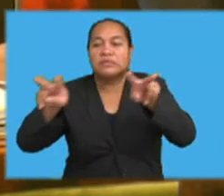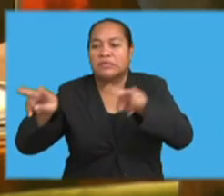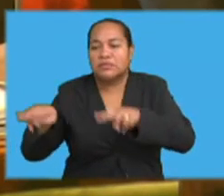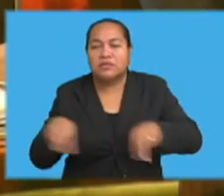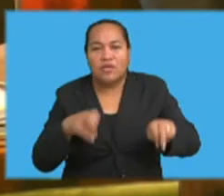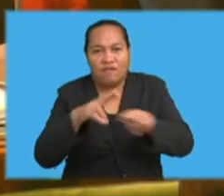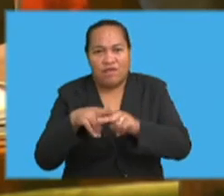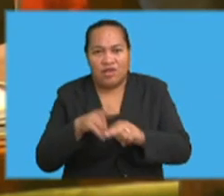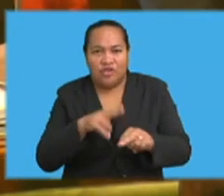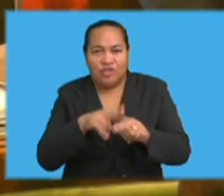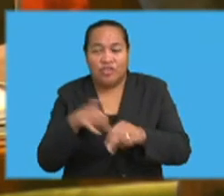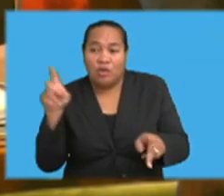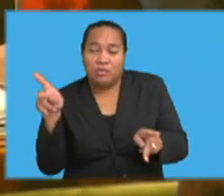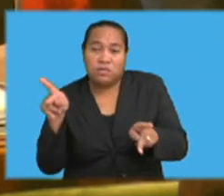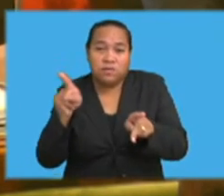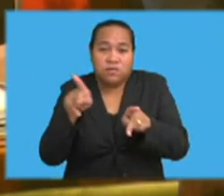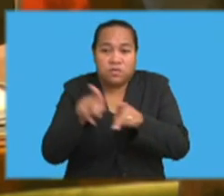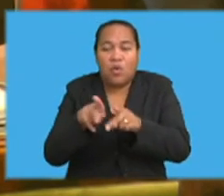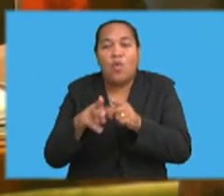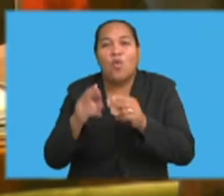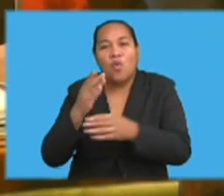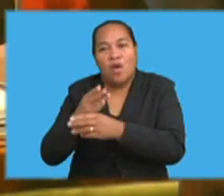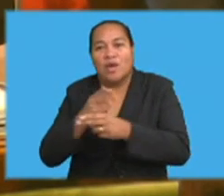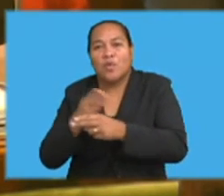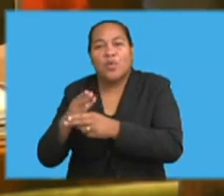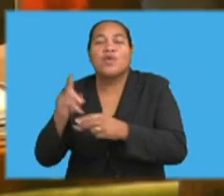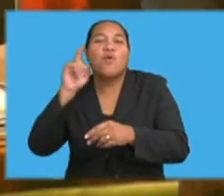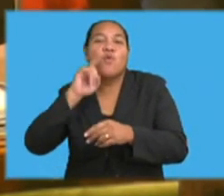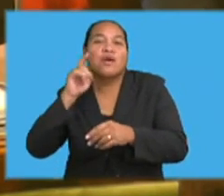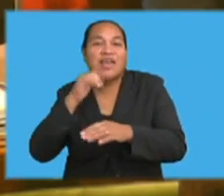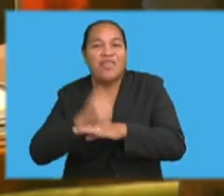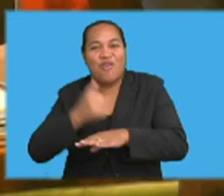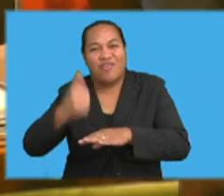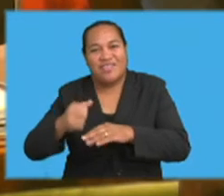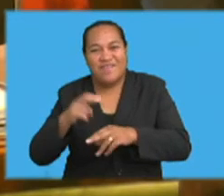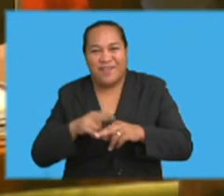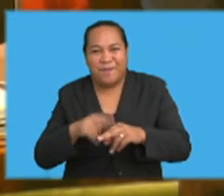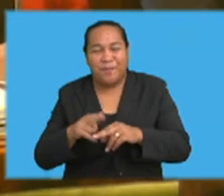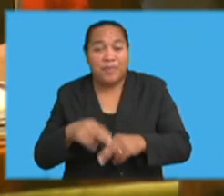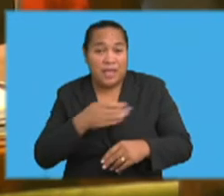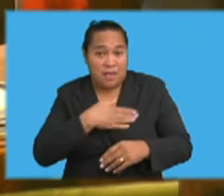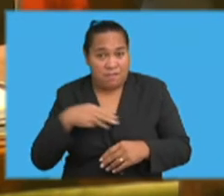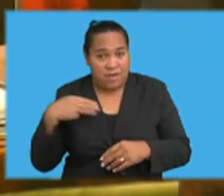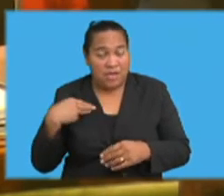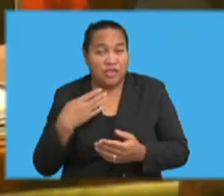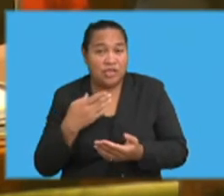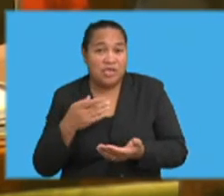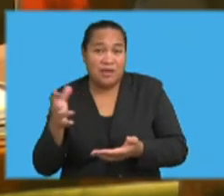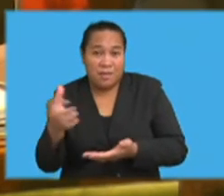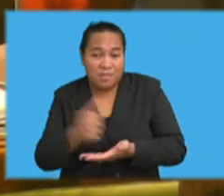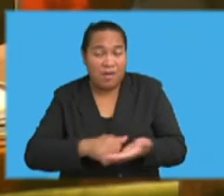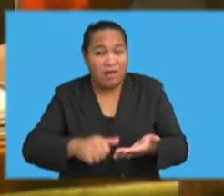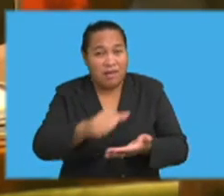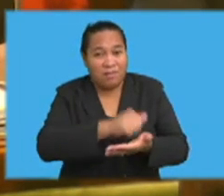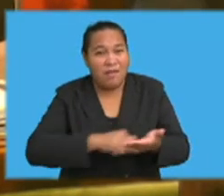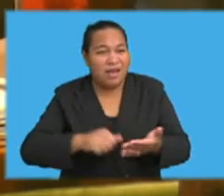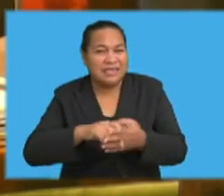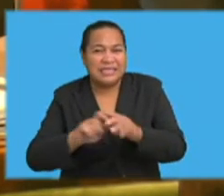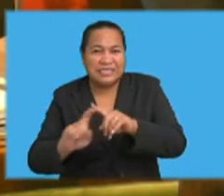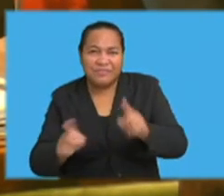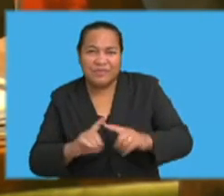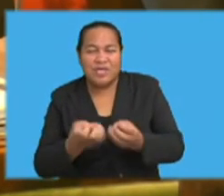complementary to the Water Authority of Fiji. The Ministry has also recently purchased supporting drilling equipment to help improve